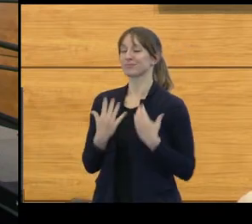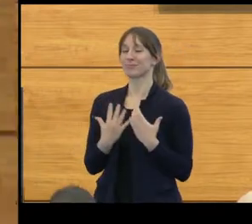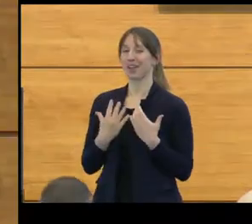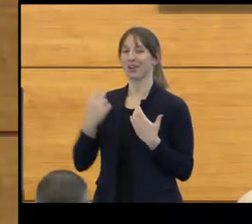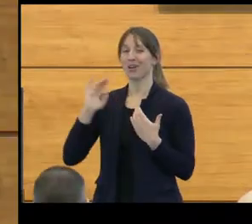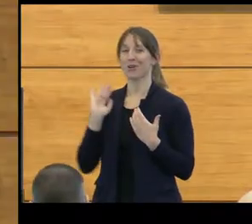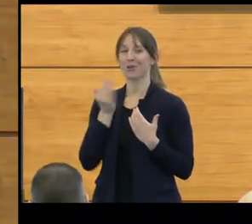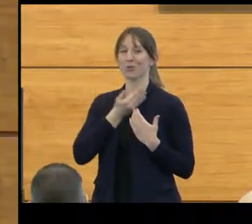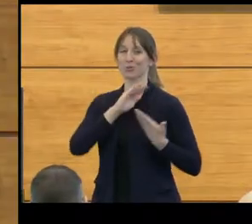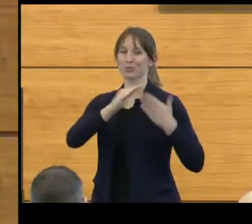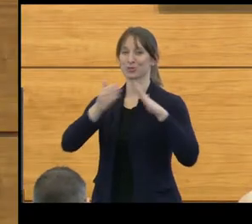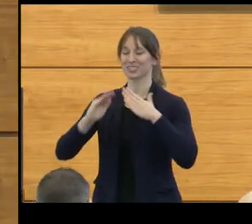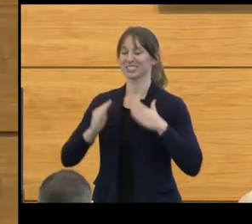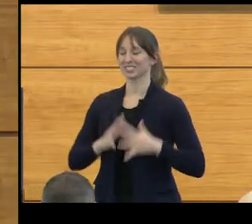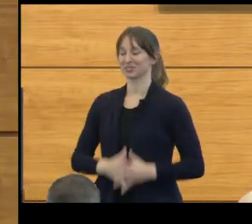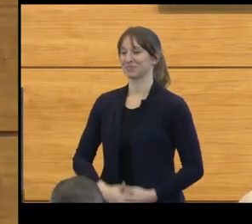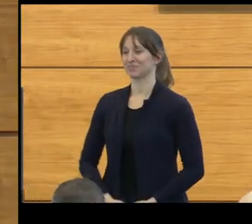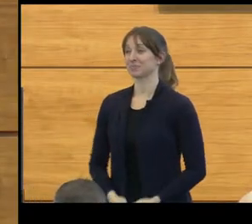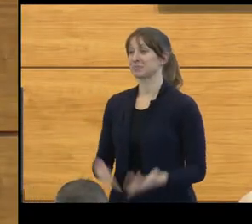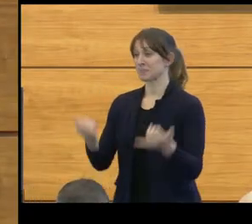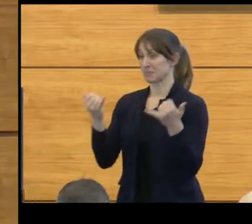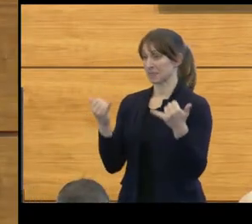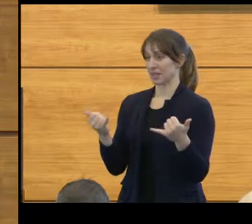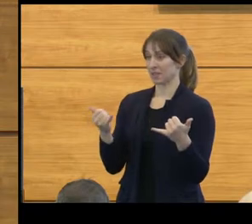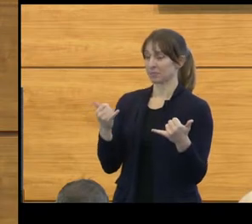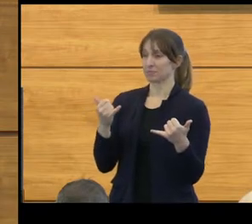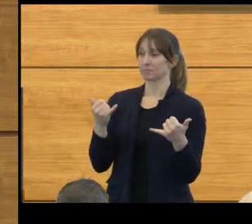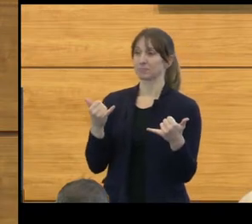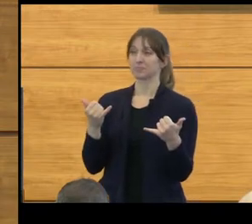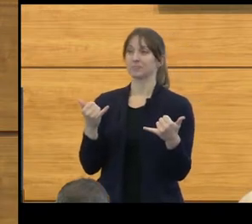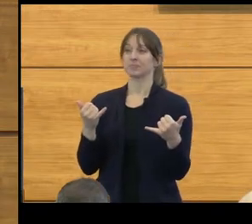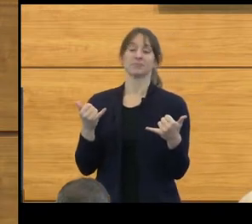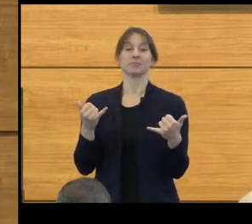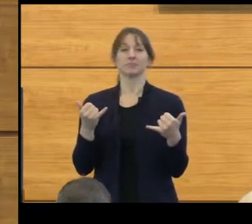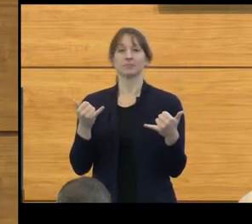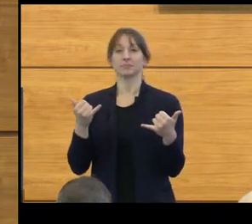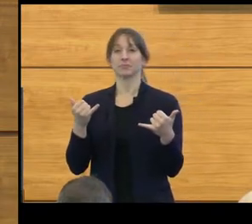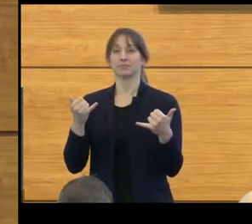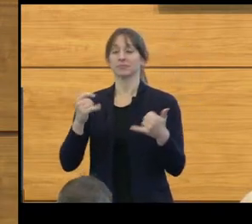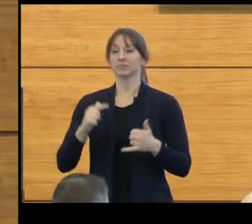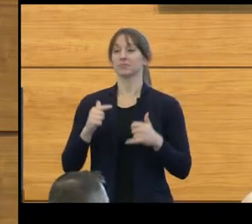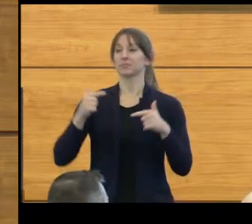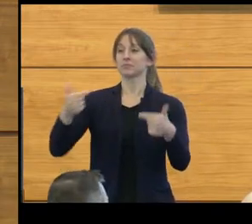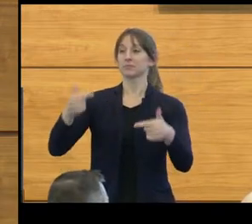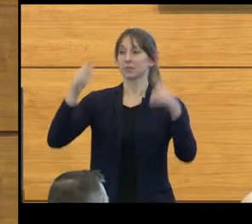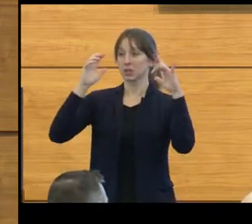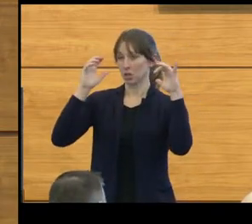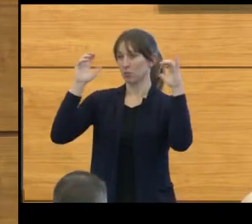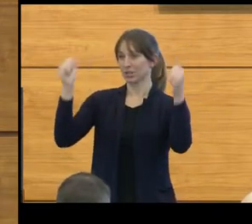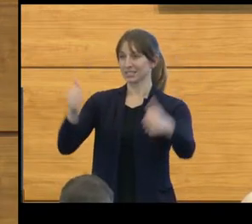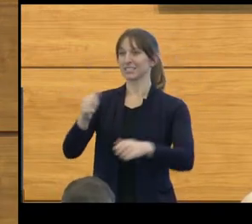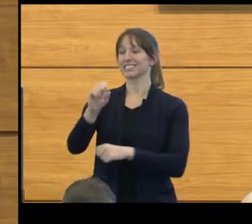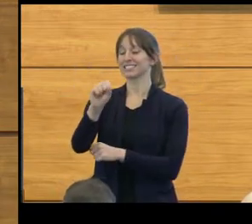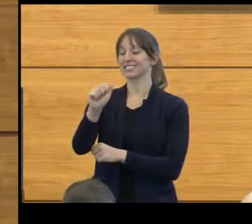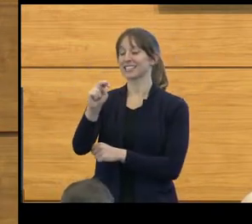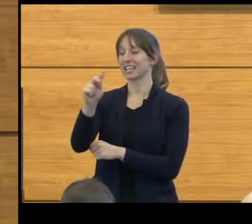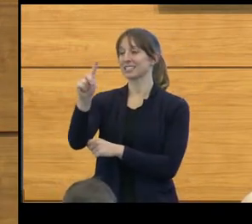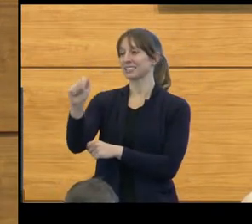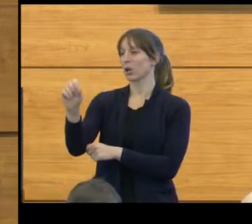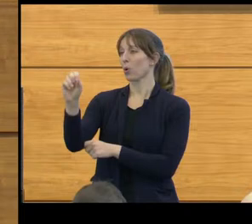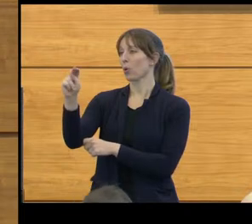our community. And now I will turn things over to our president, Santa J. Ono, who will present